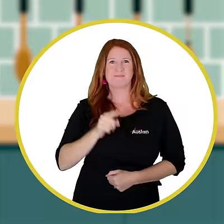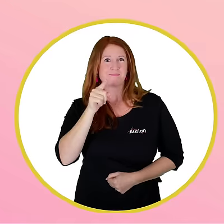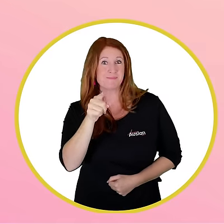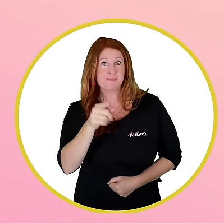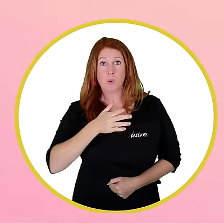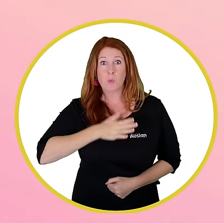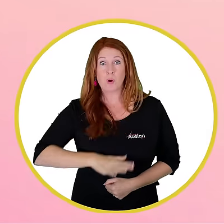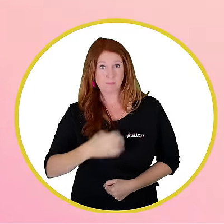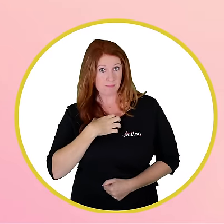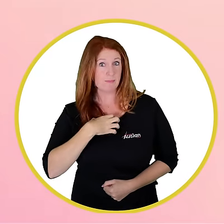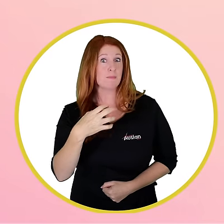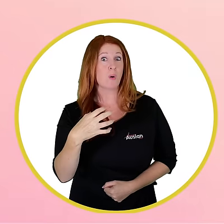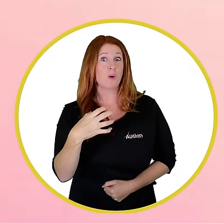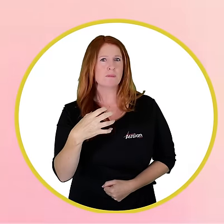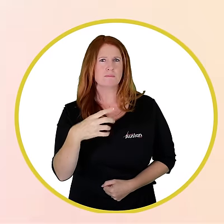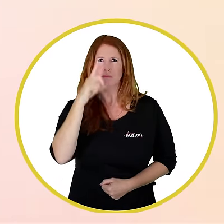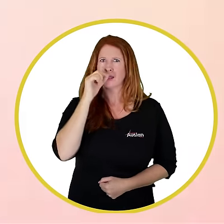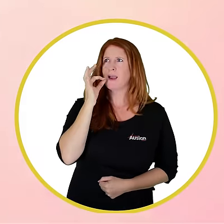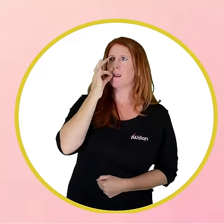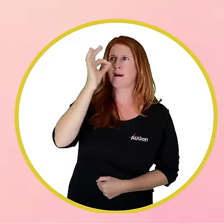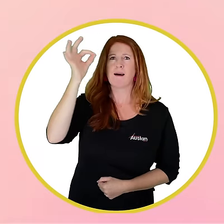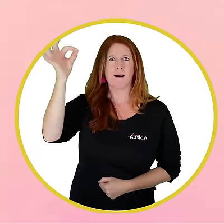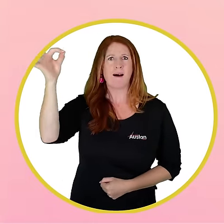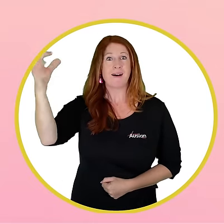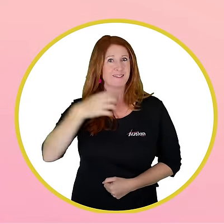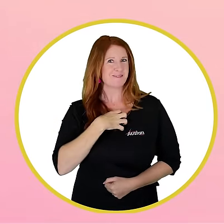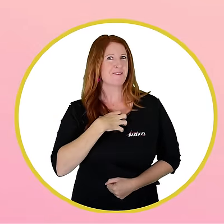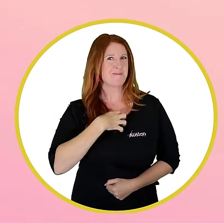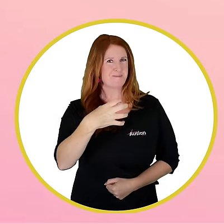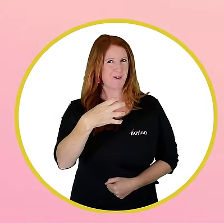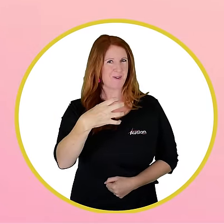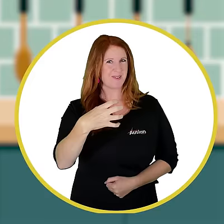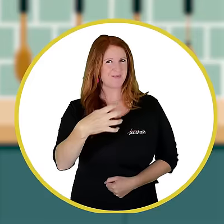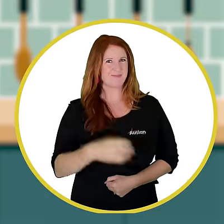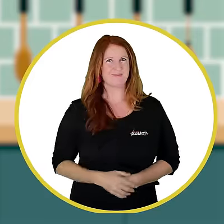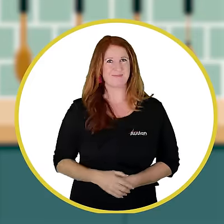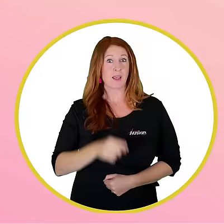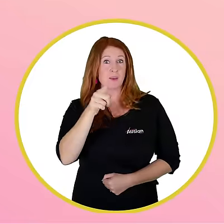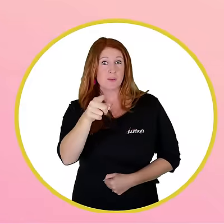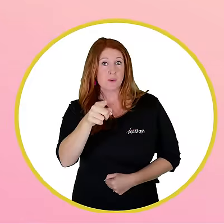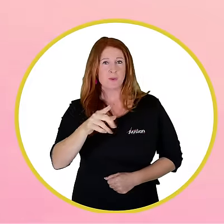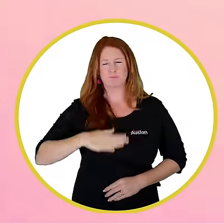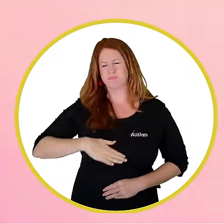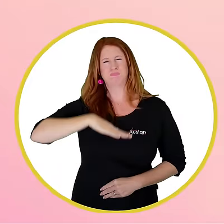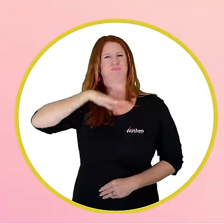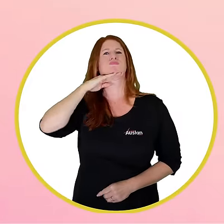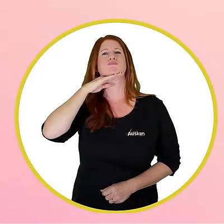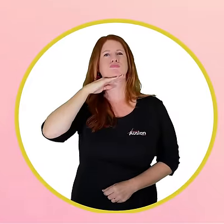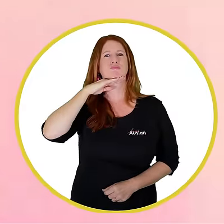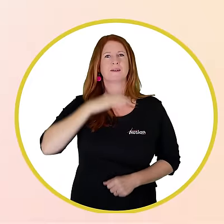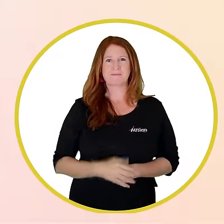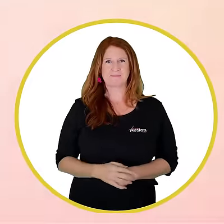Drink! When you want some more to eat, you can sign for more. More! But when that